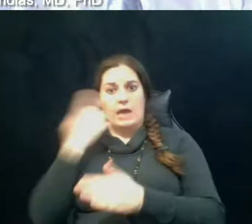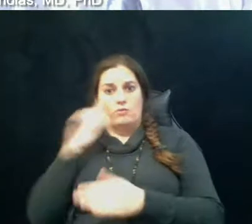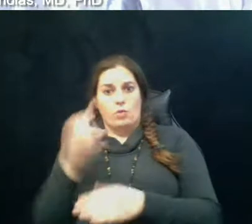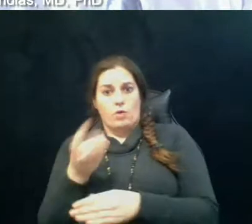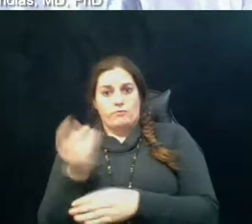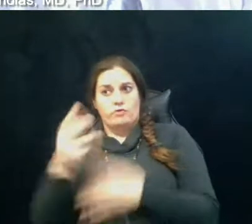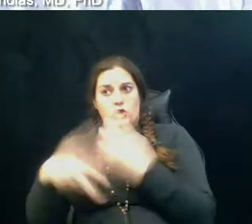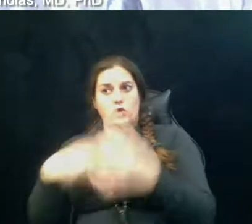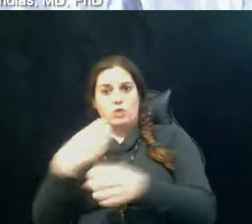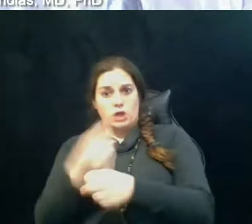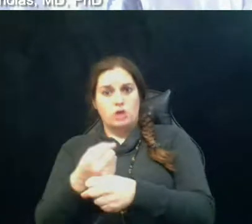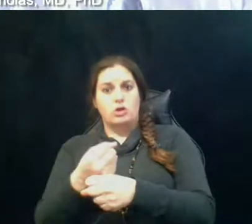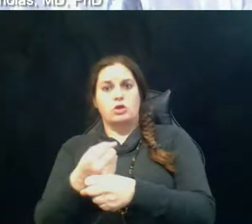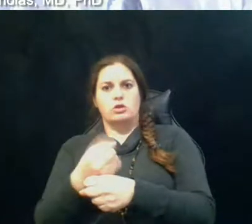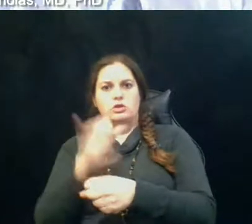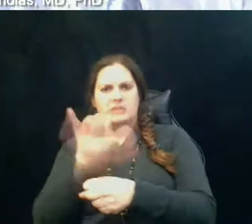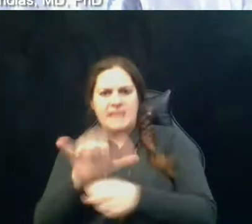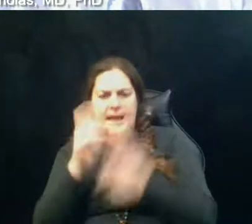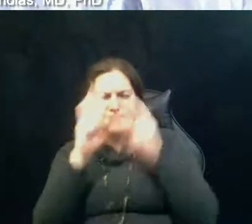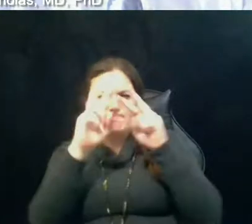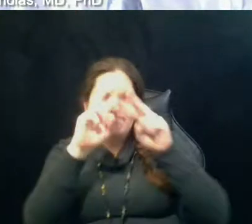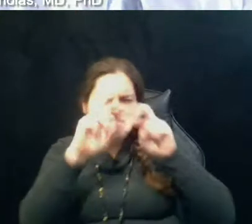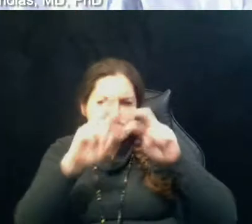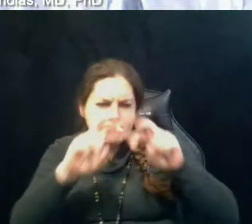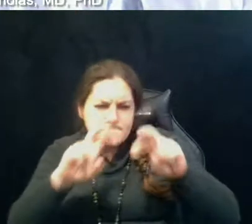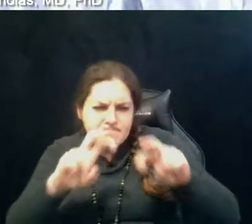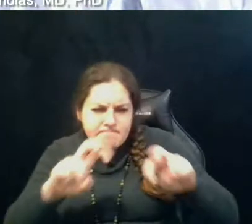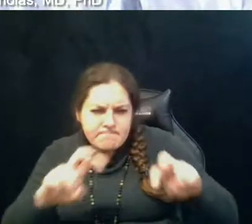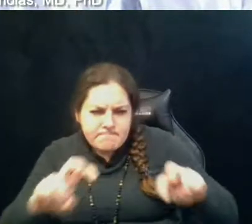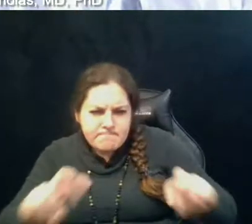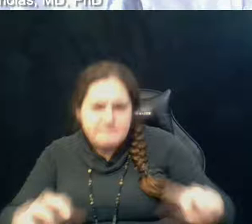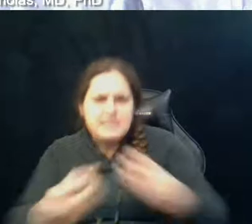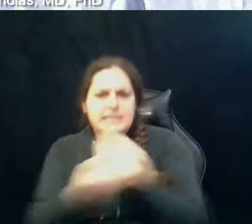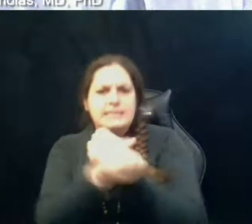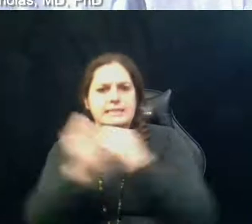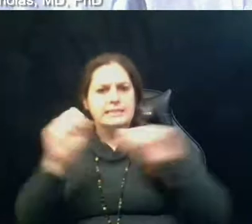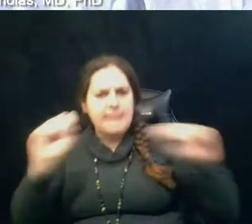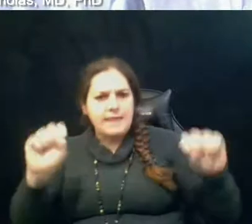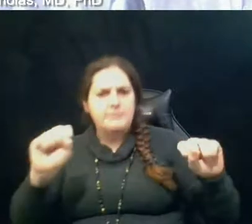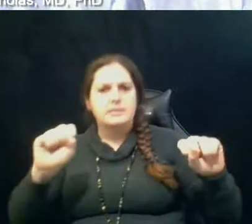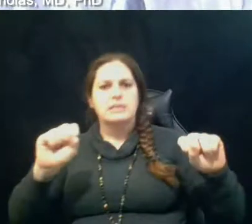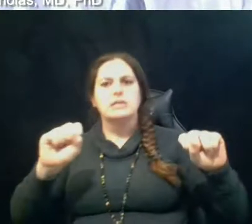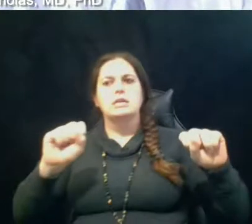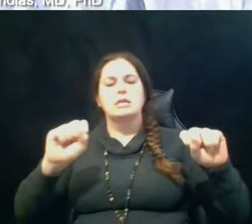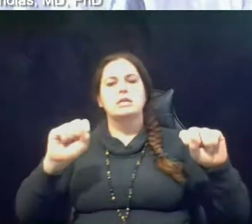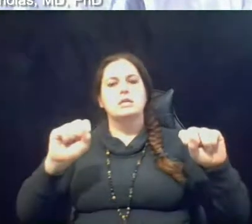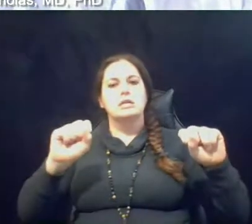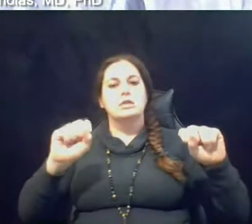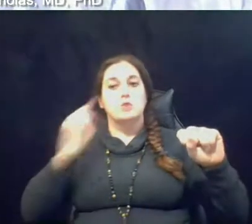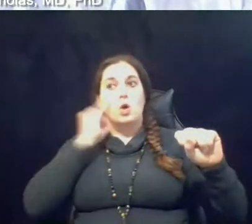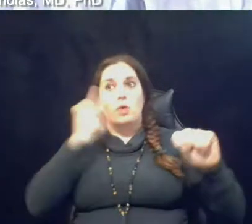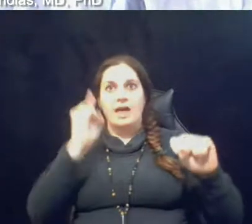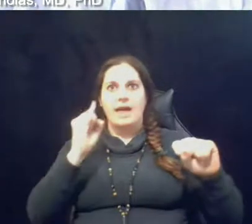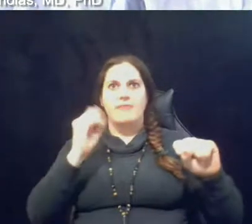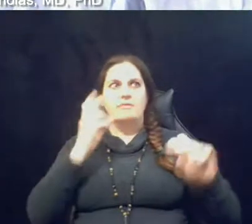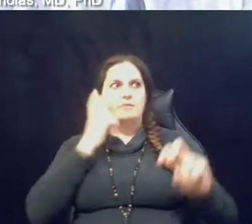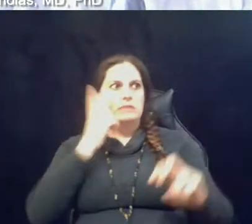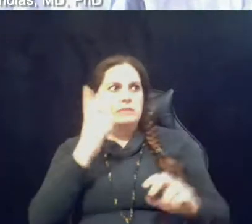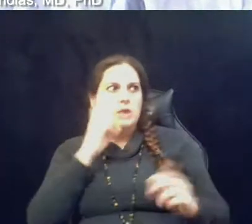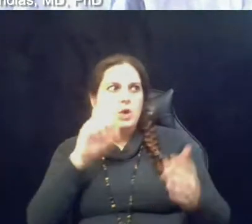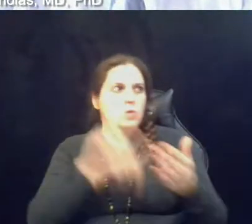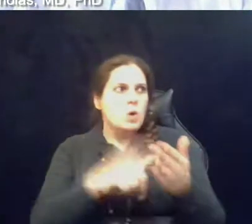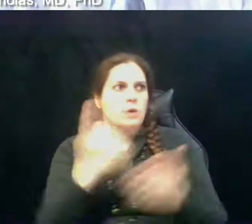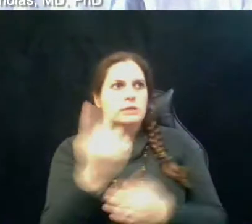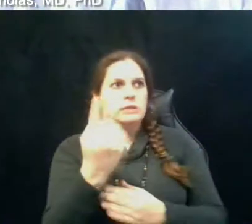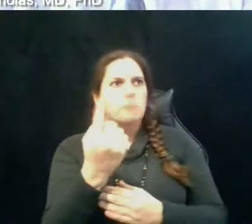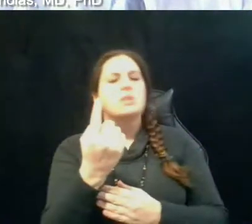of scrutiny and safety in place so that if anything is seen, they will let us know about it and we'll know about it. The